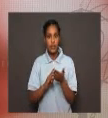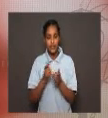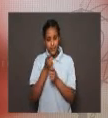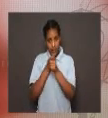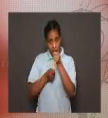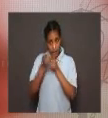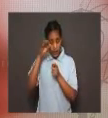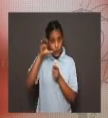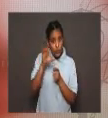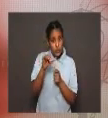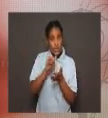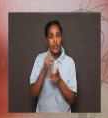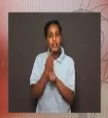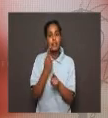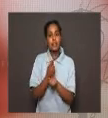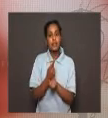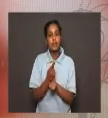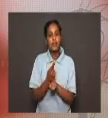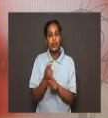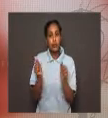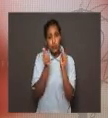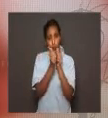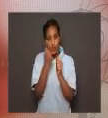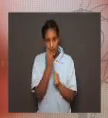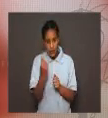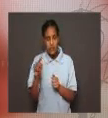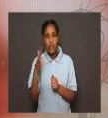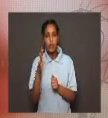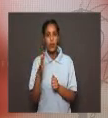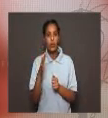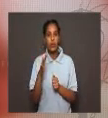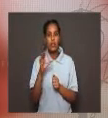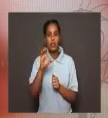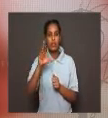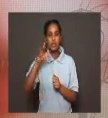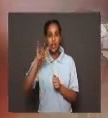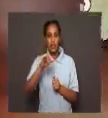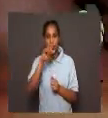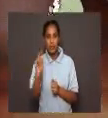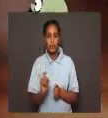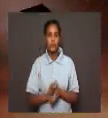attractive forces that exist within each type of crystal.